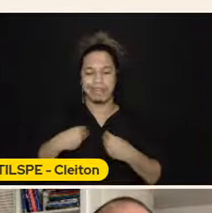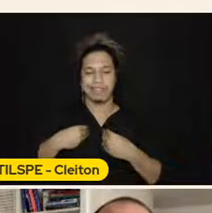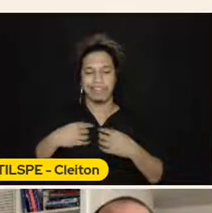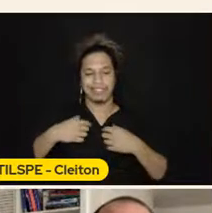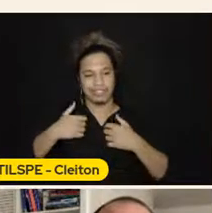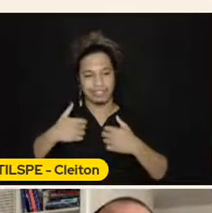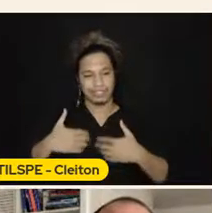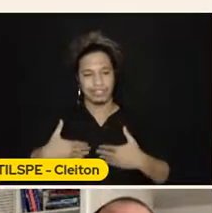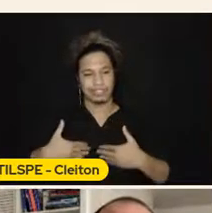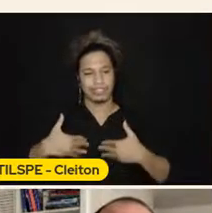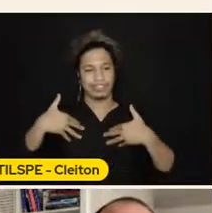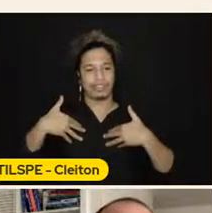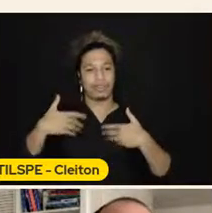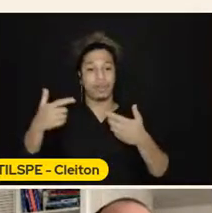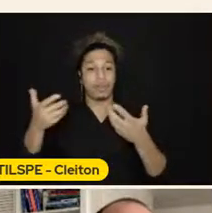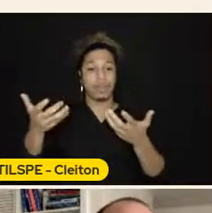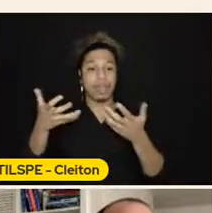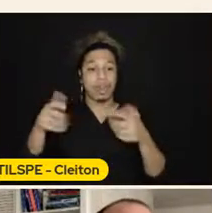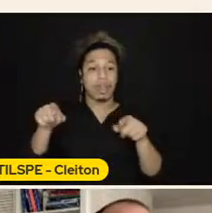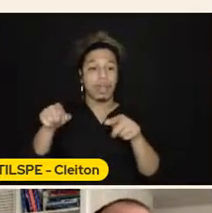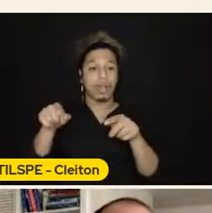to